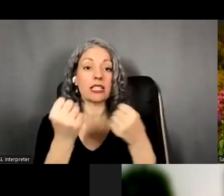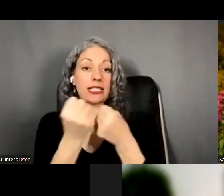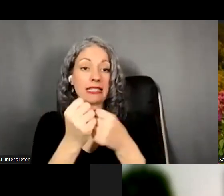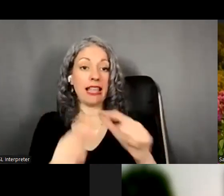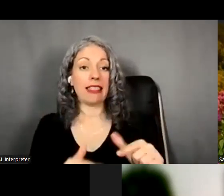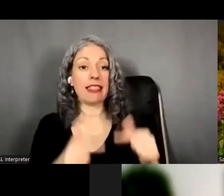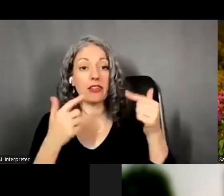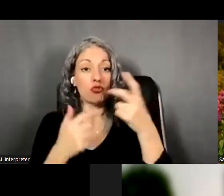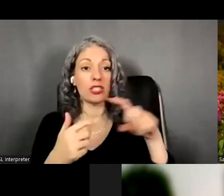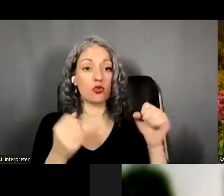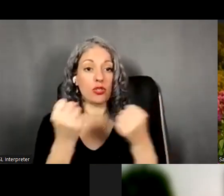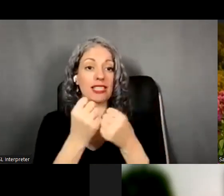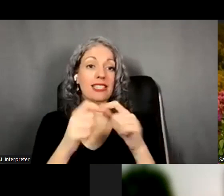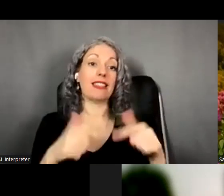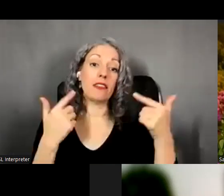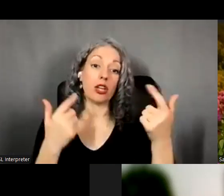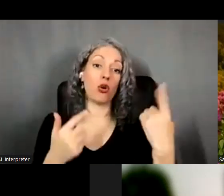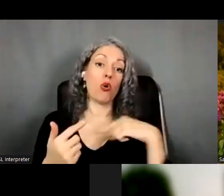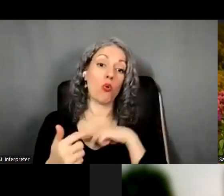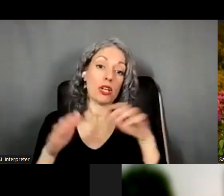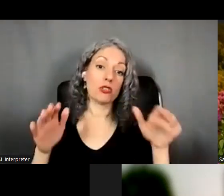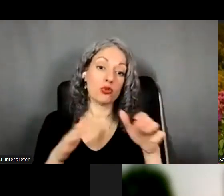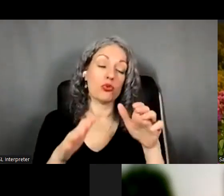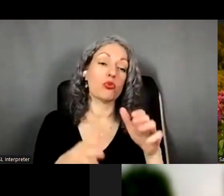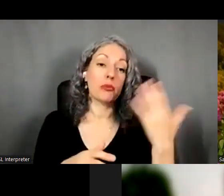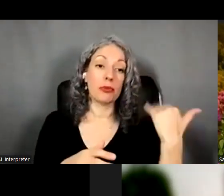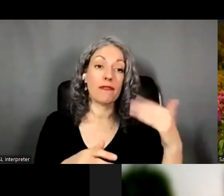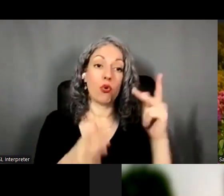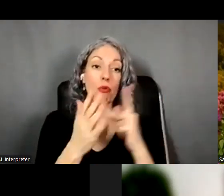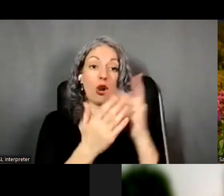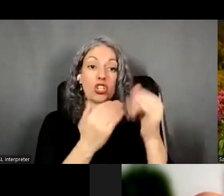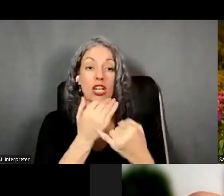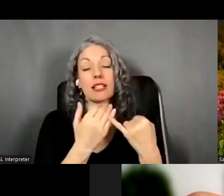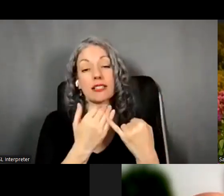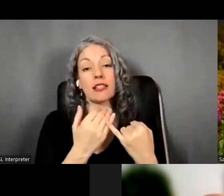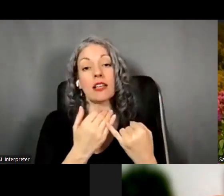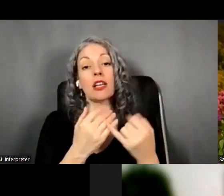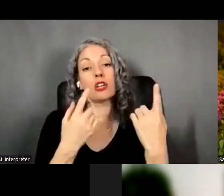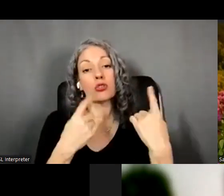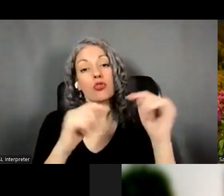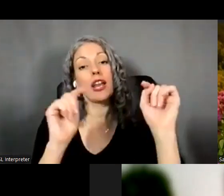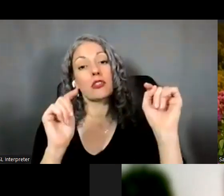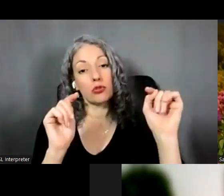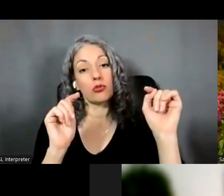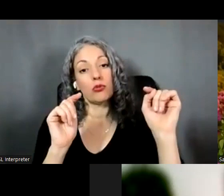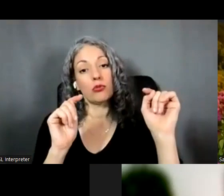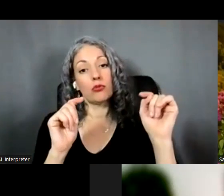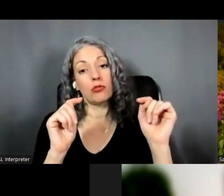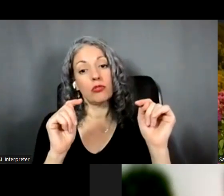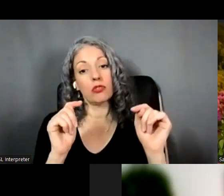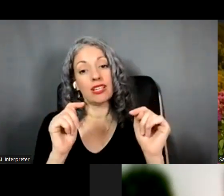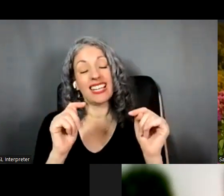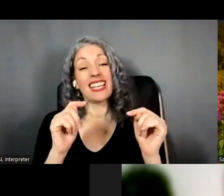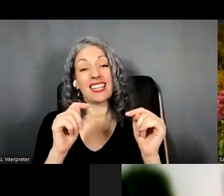living. Something that we've done in our whole person care and previous projects has been around trying to build out networks of